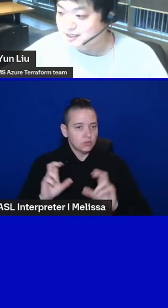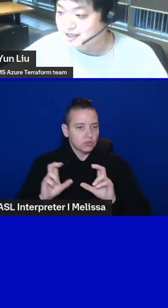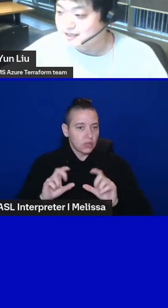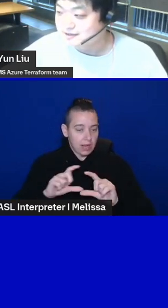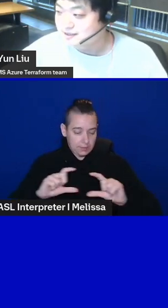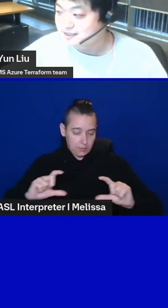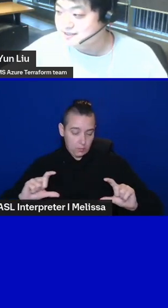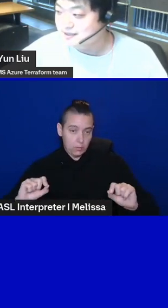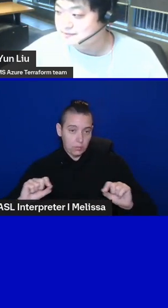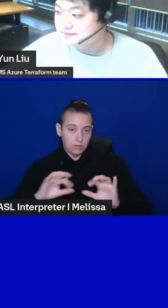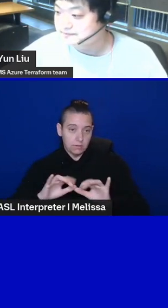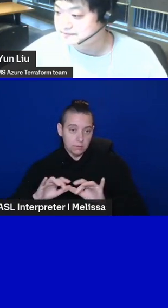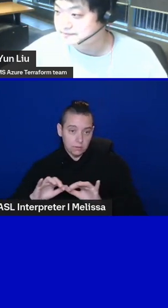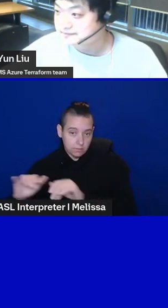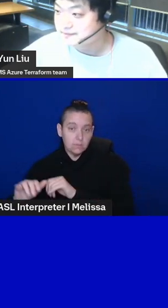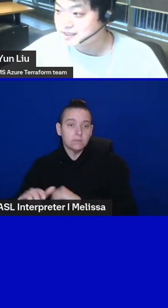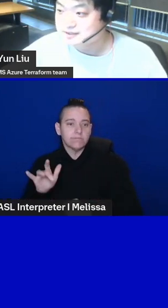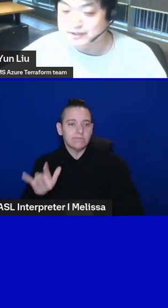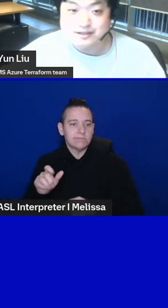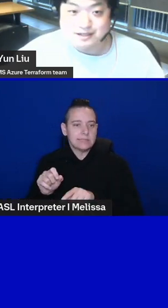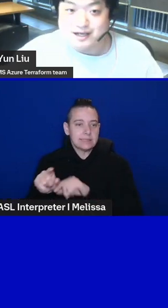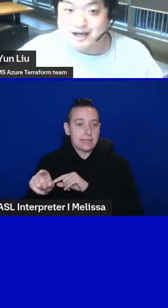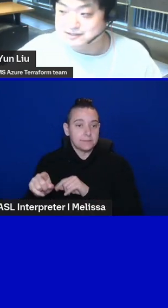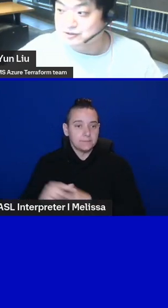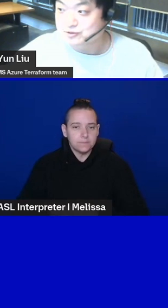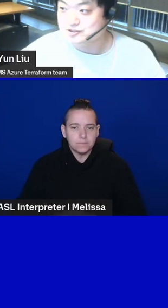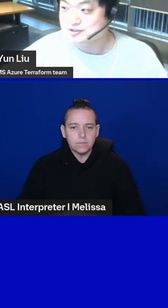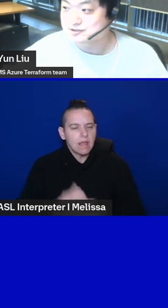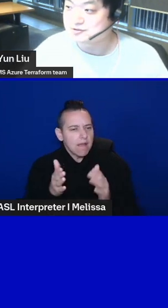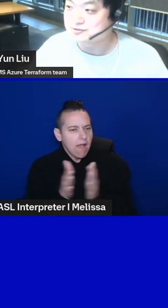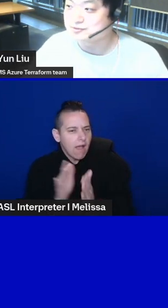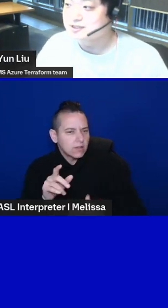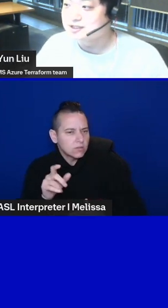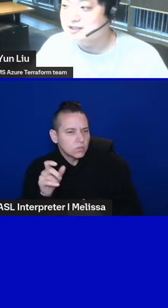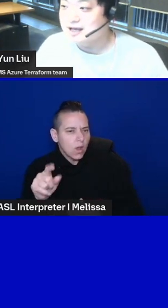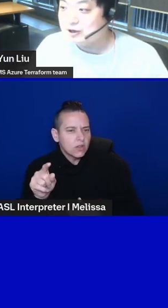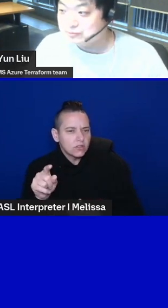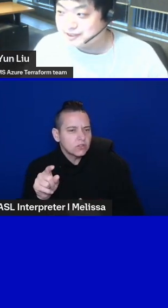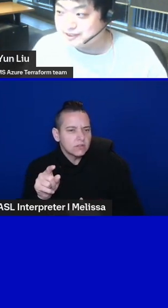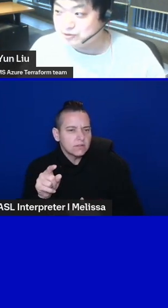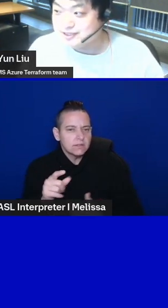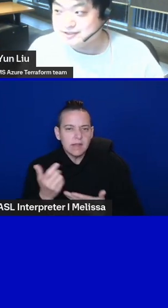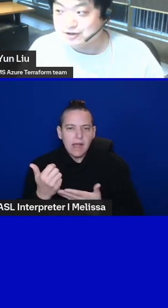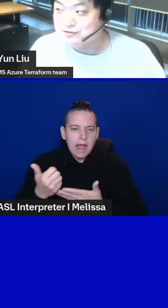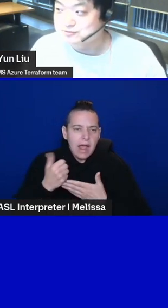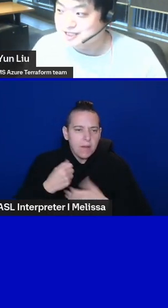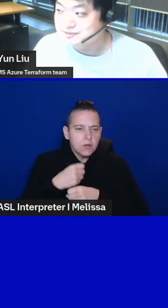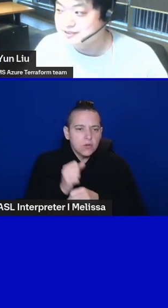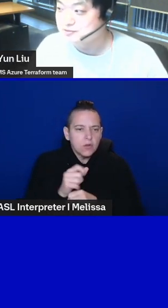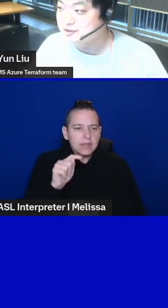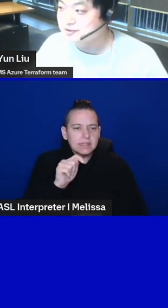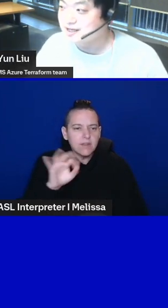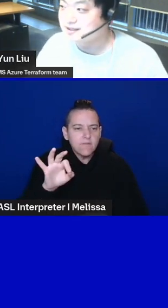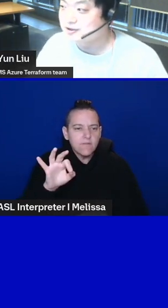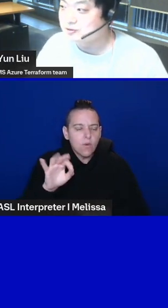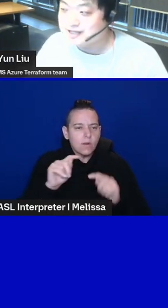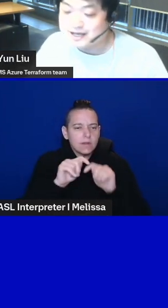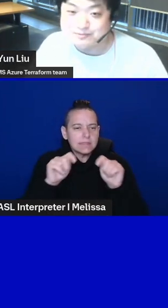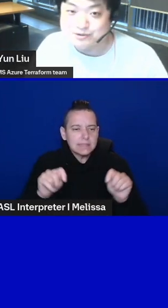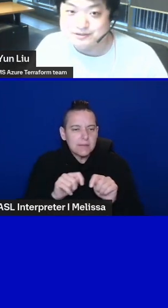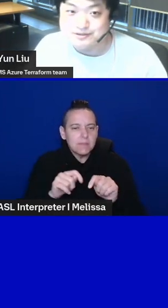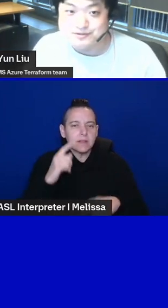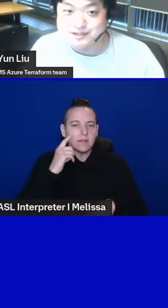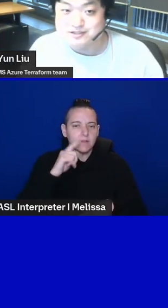window and click Send. So here I ask a question to help me create a Terraform template to build an